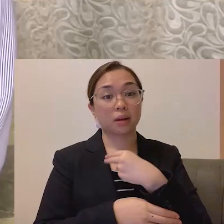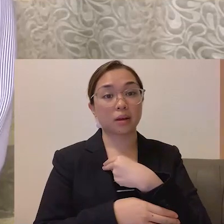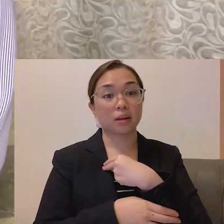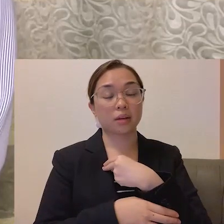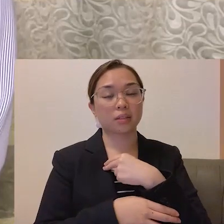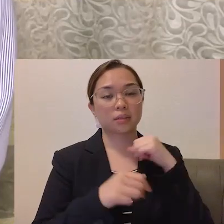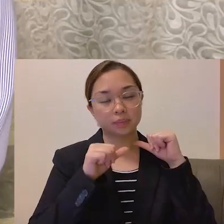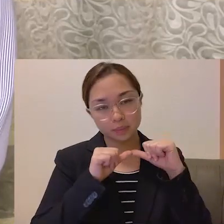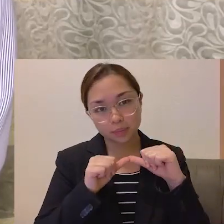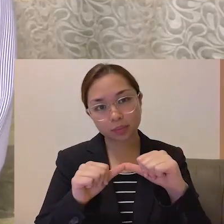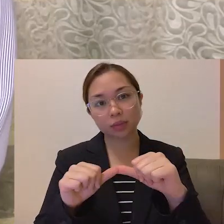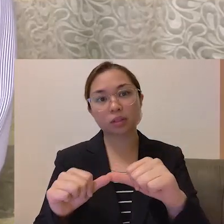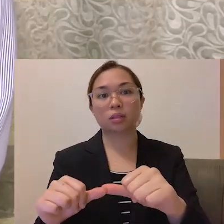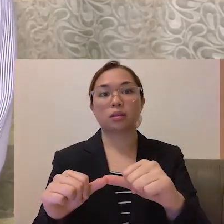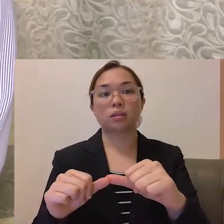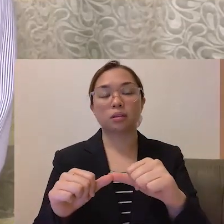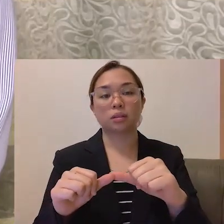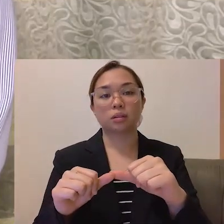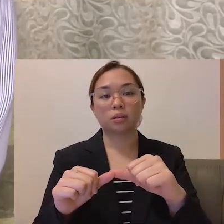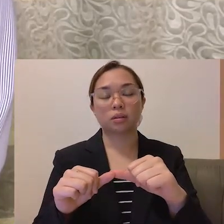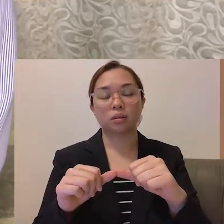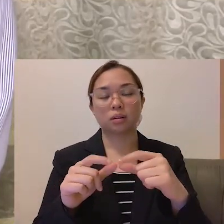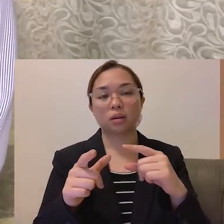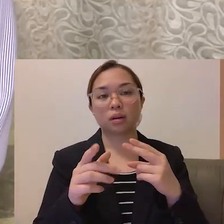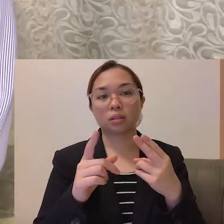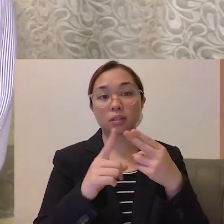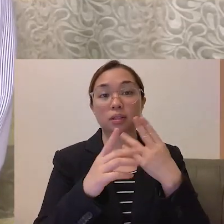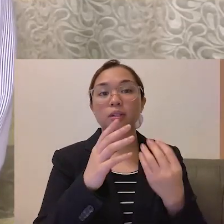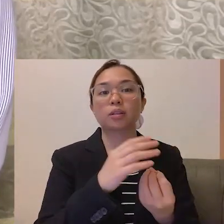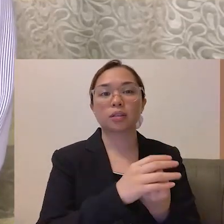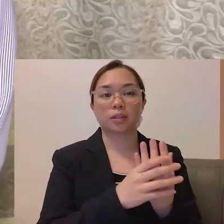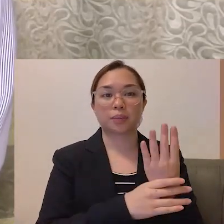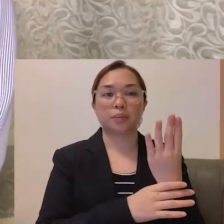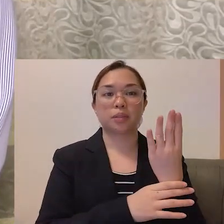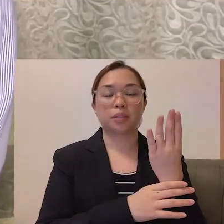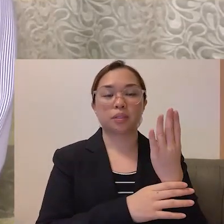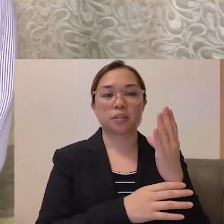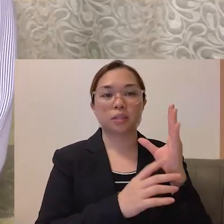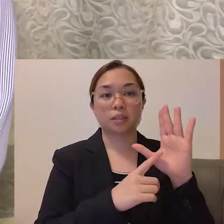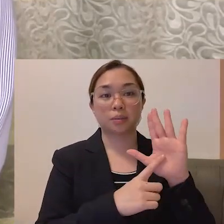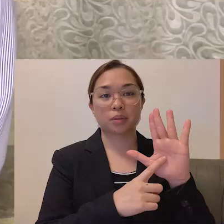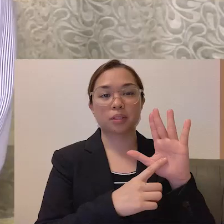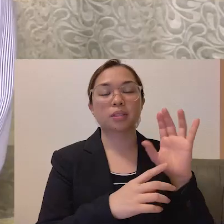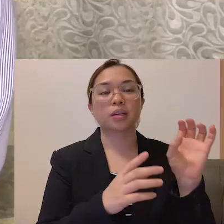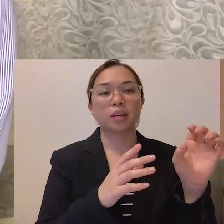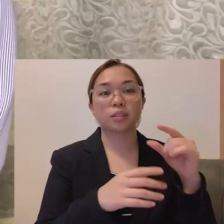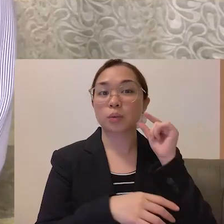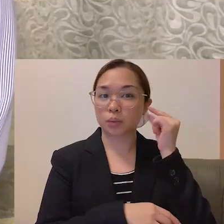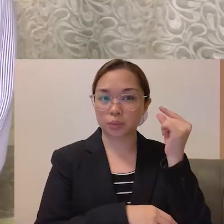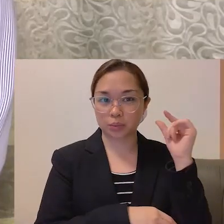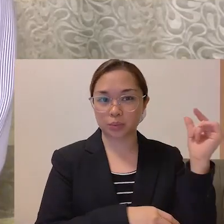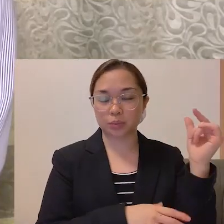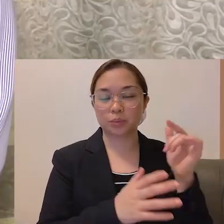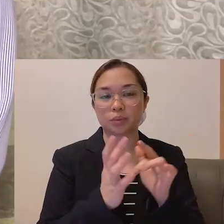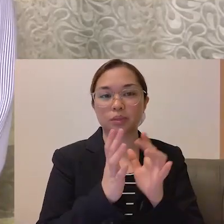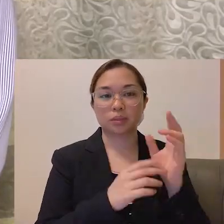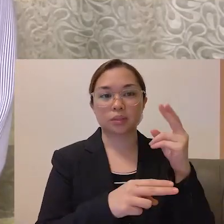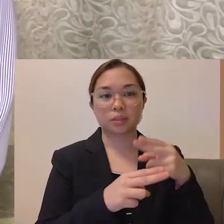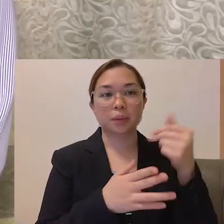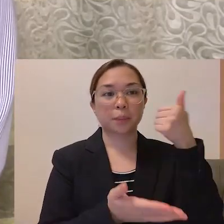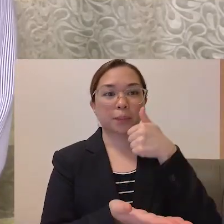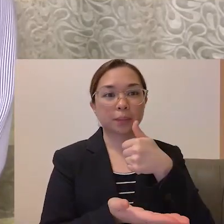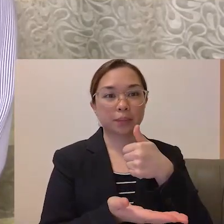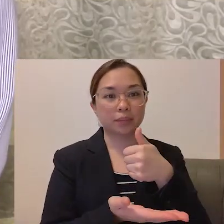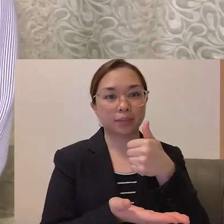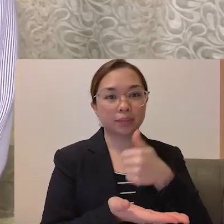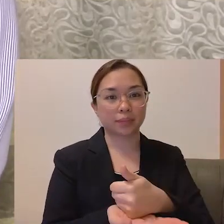we emerge as gold in you. In the mighty name of Jesus, our Savior, and Victor, we